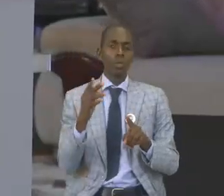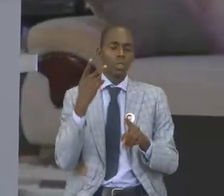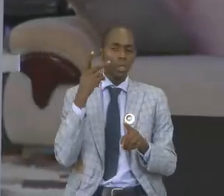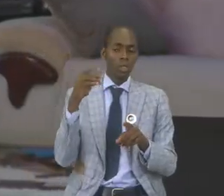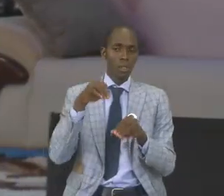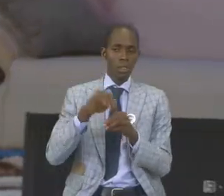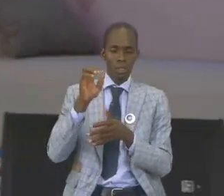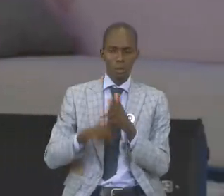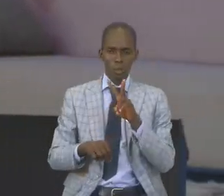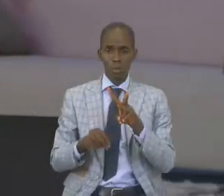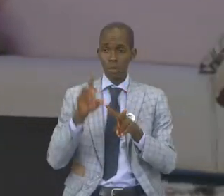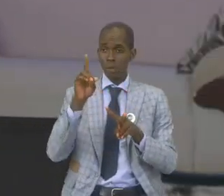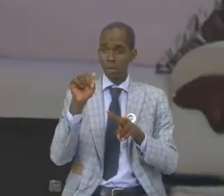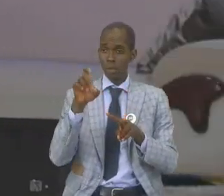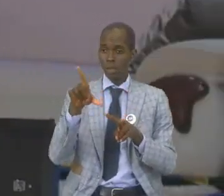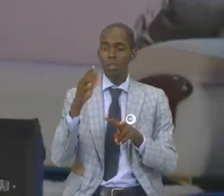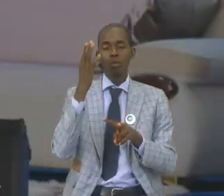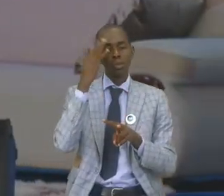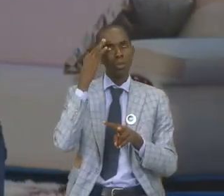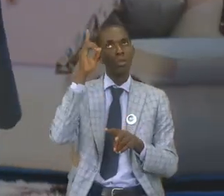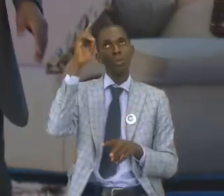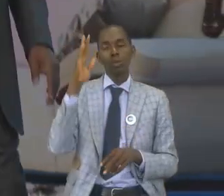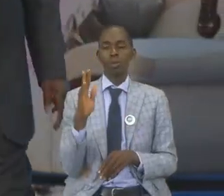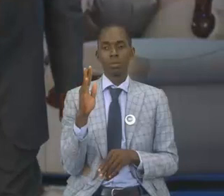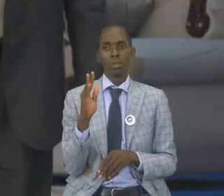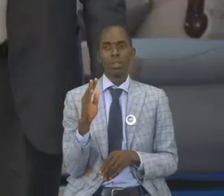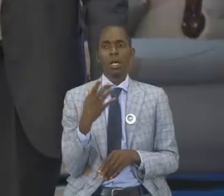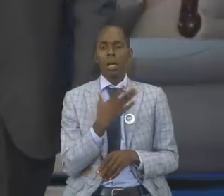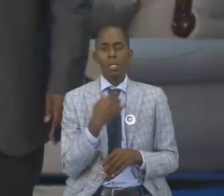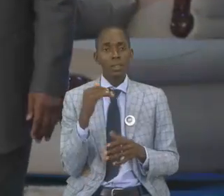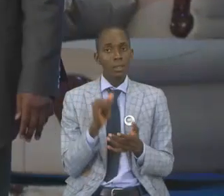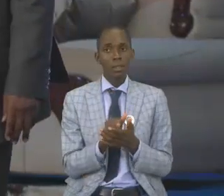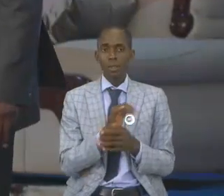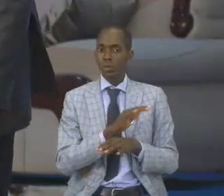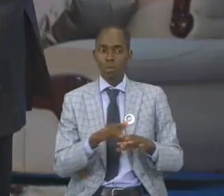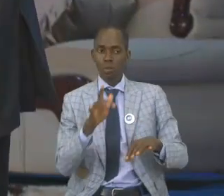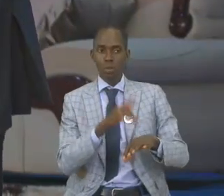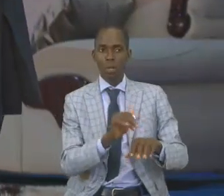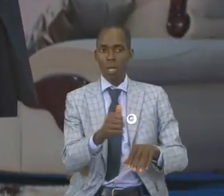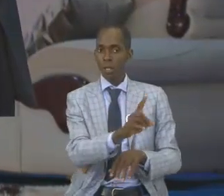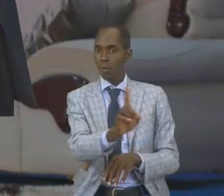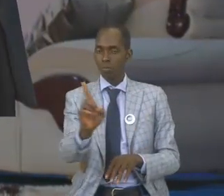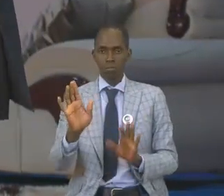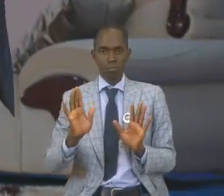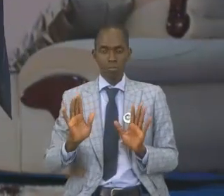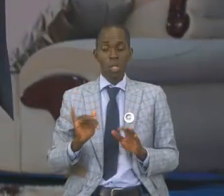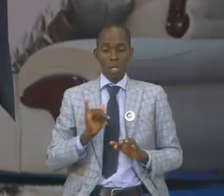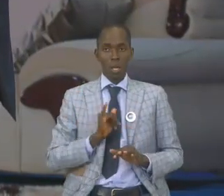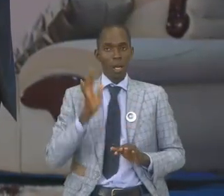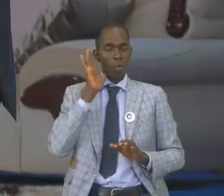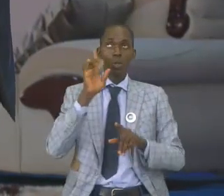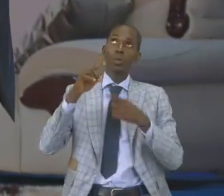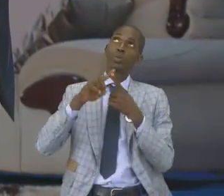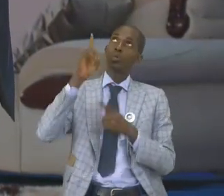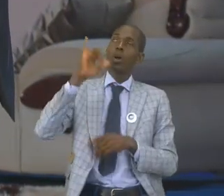in chapter 2, that man knew his God. He said, don't touch anybody. I'm going to the God of heaven. And I know